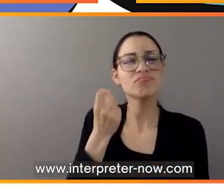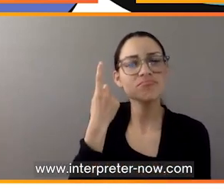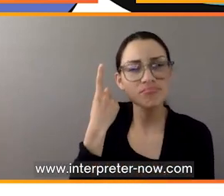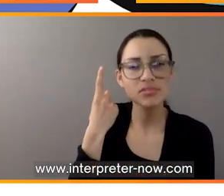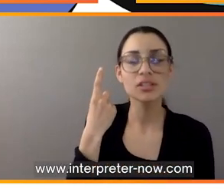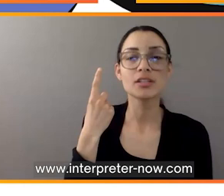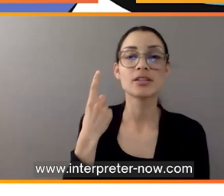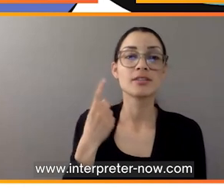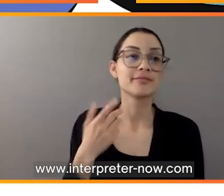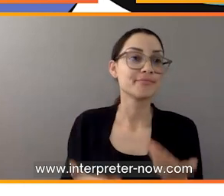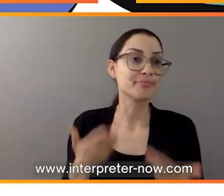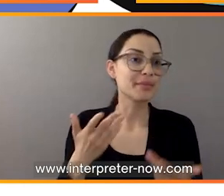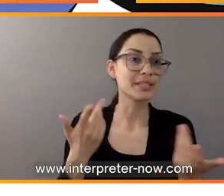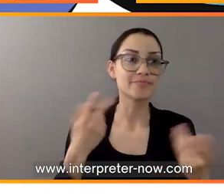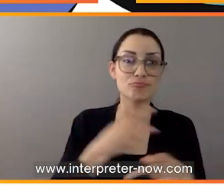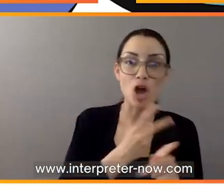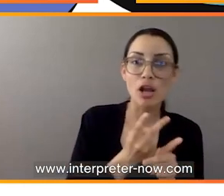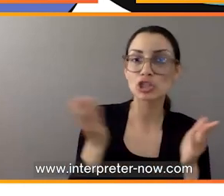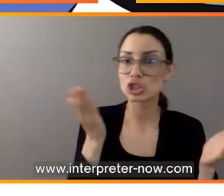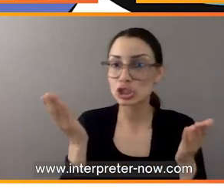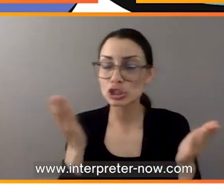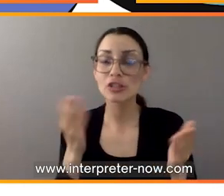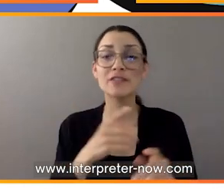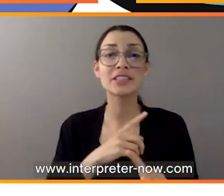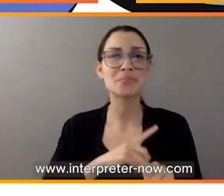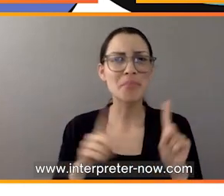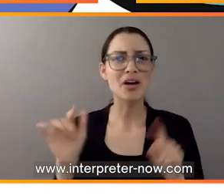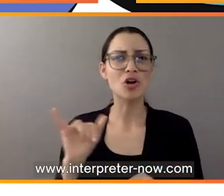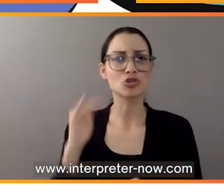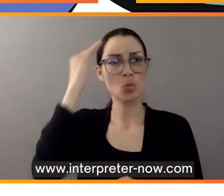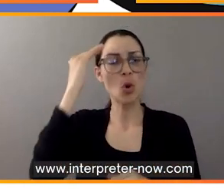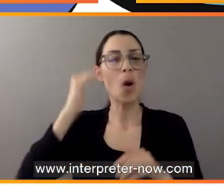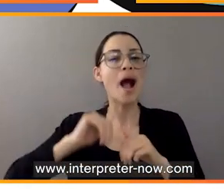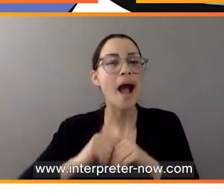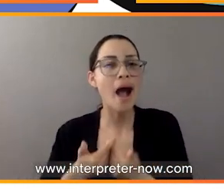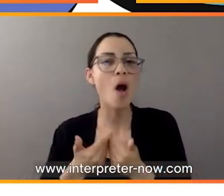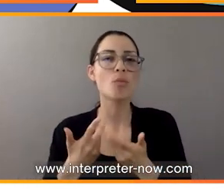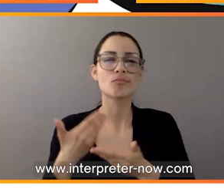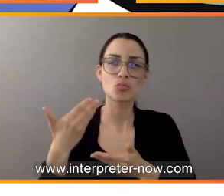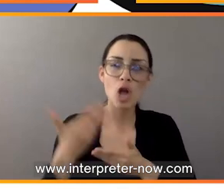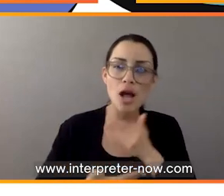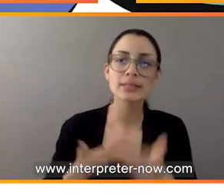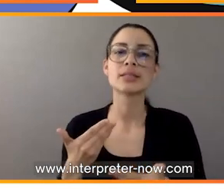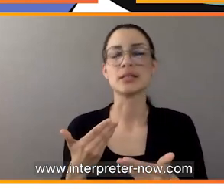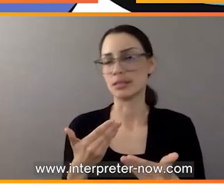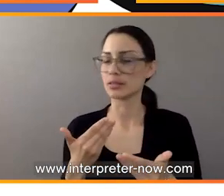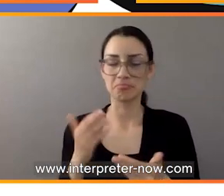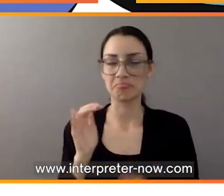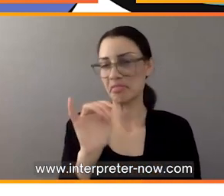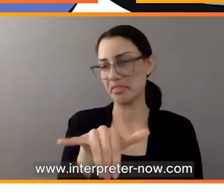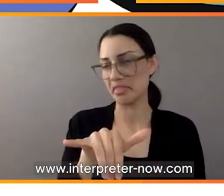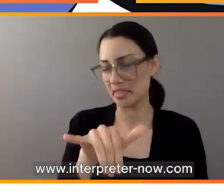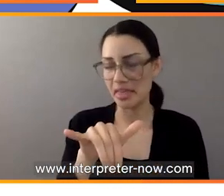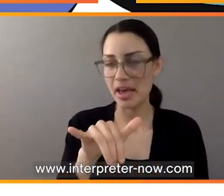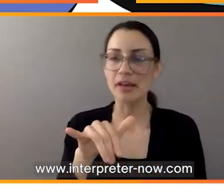understand the product or service that you're creating or delivering, but also know how it gets done and why people go in there and do